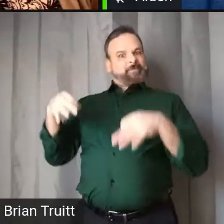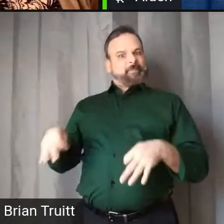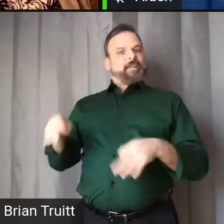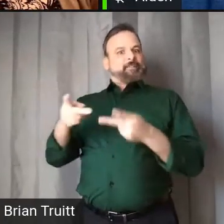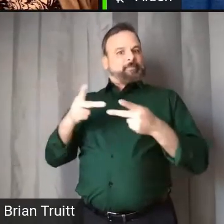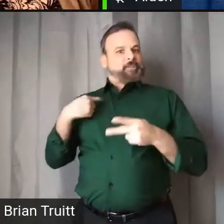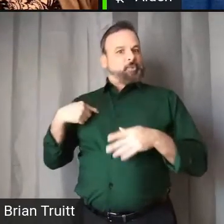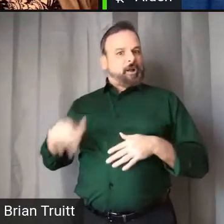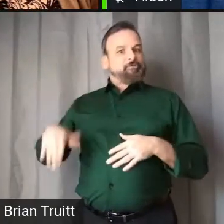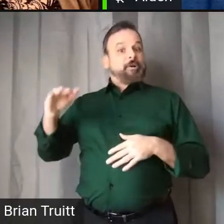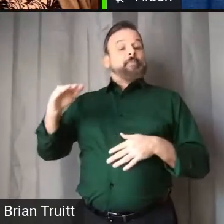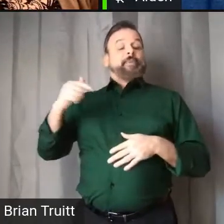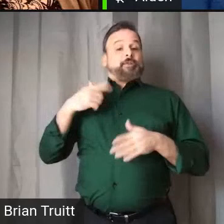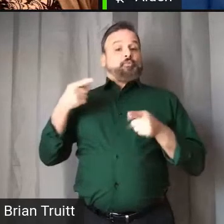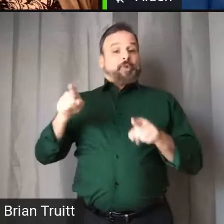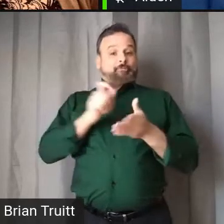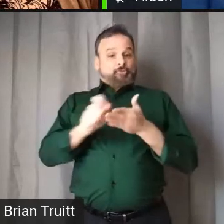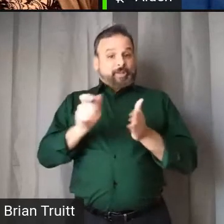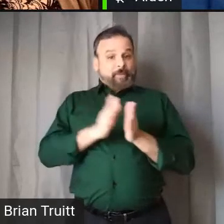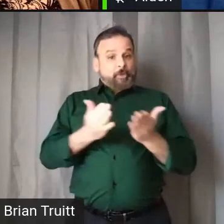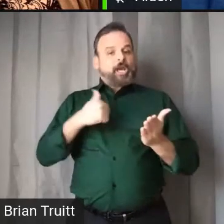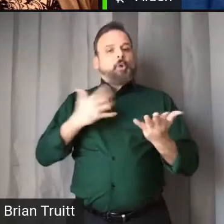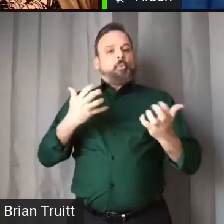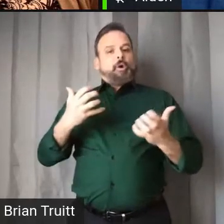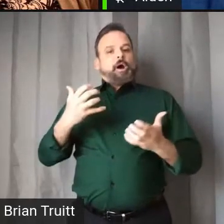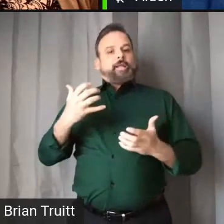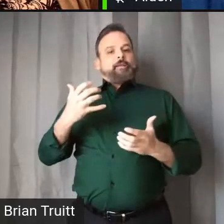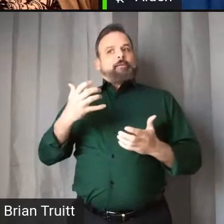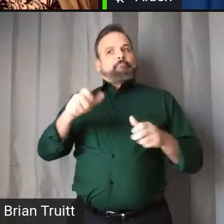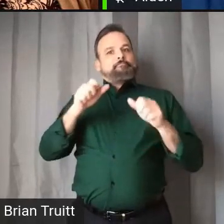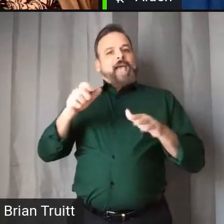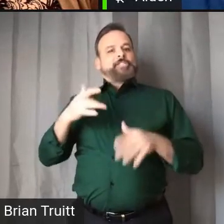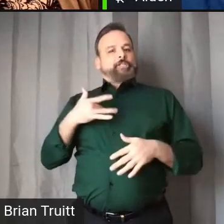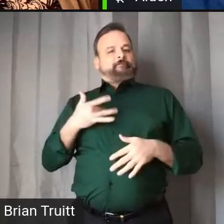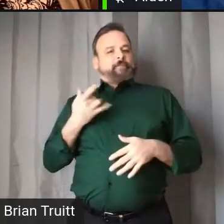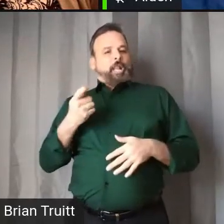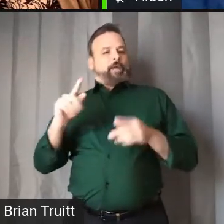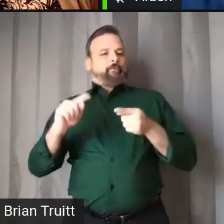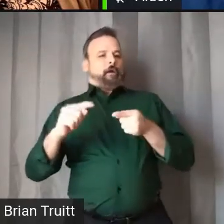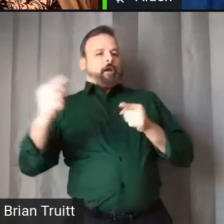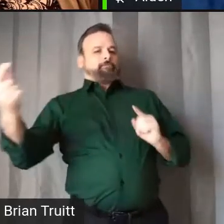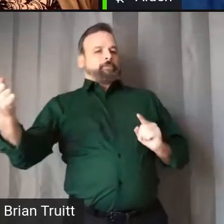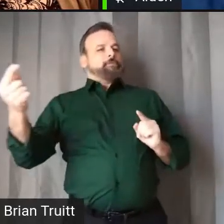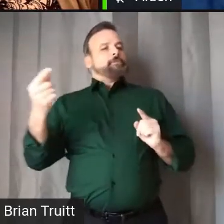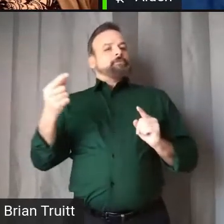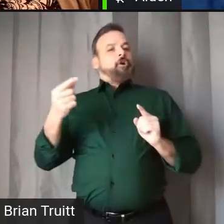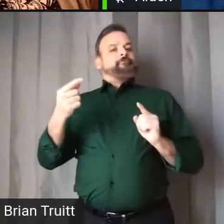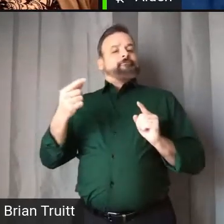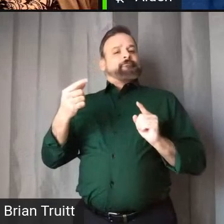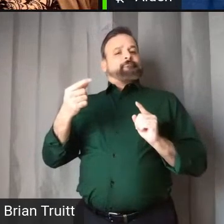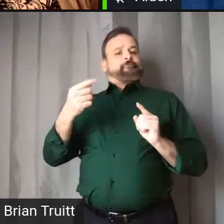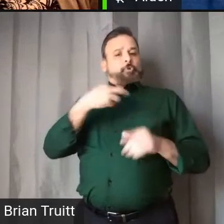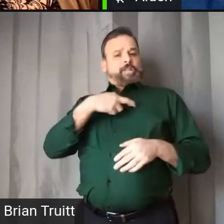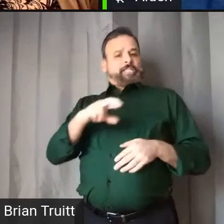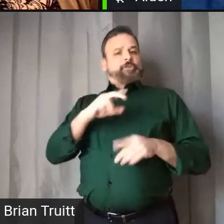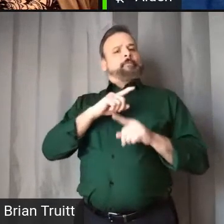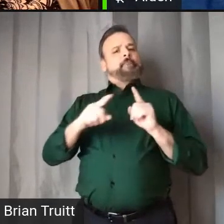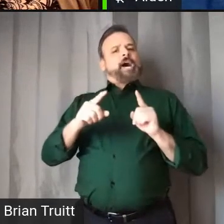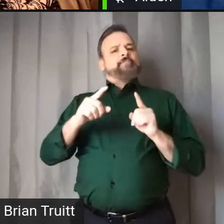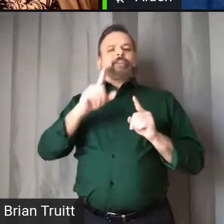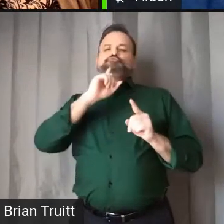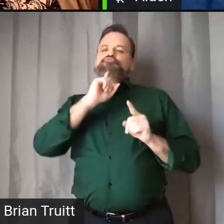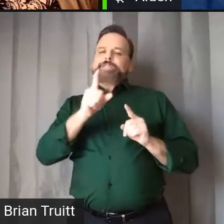writing my book, I really wanted magic in some ways to feel like it was the flip side to religion, but that it was kind of two sides of the same